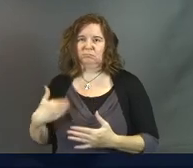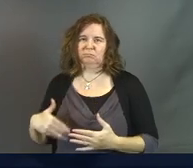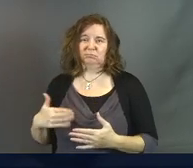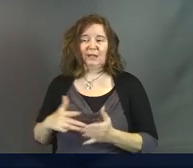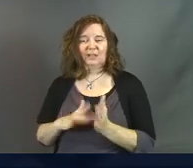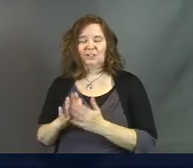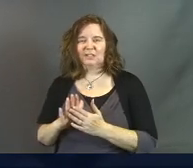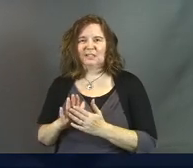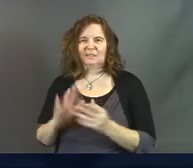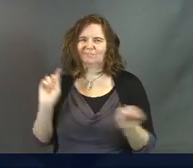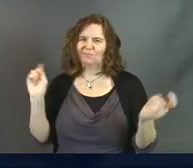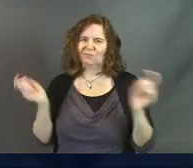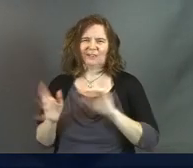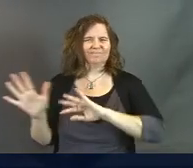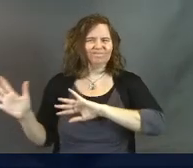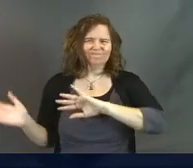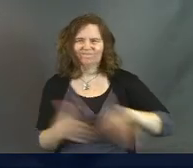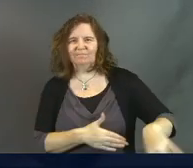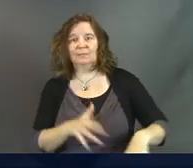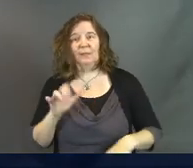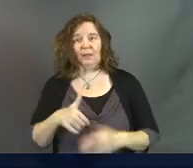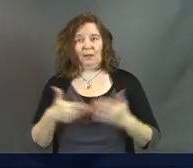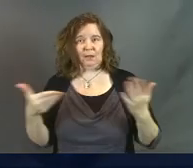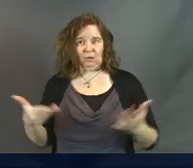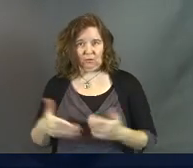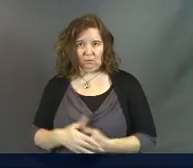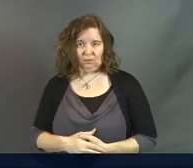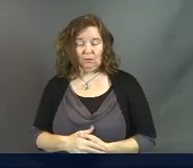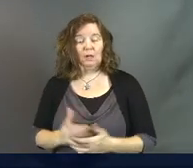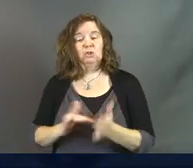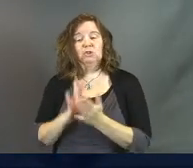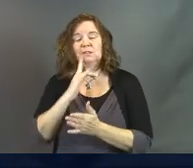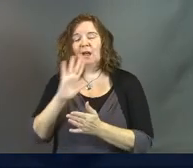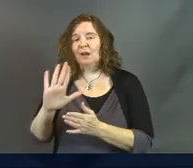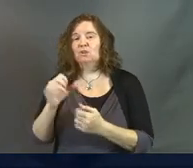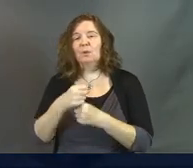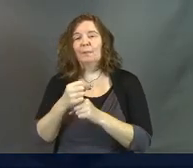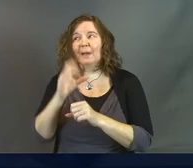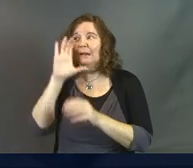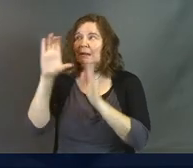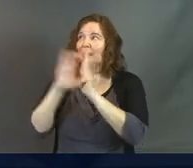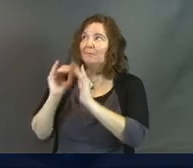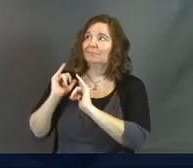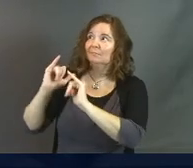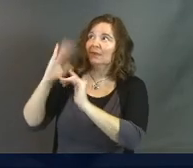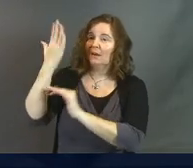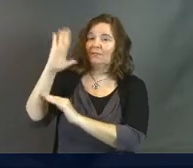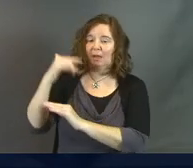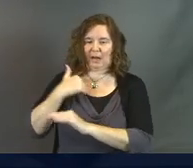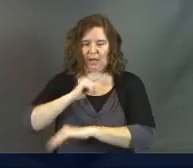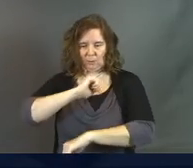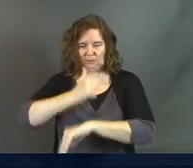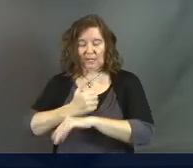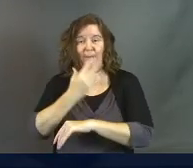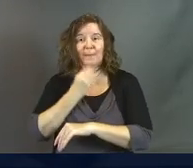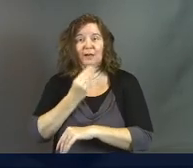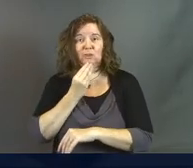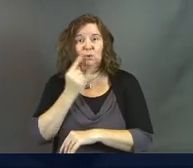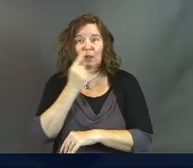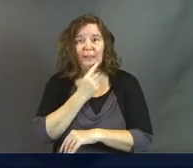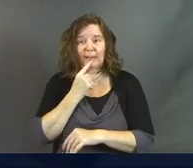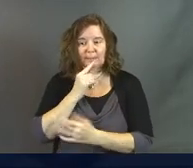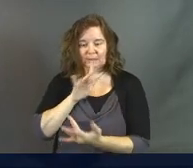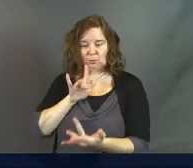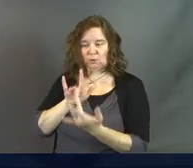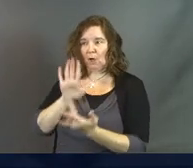And Jesus reverses that here. And Jesus says, you're made in the image of God, and I will set my Jewish lips to